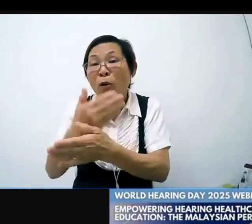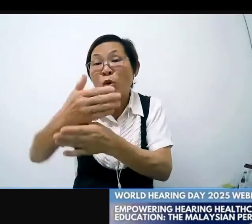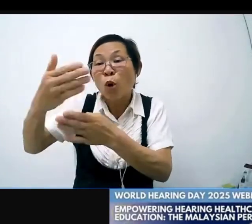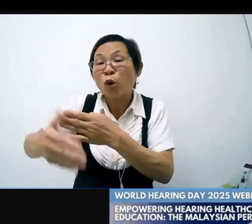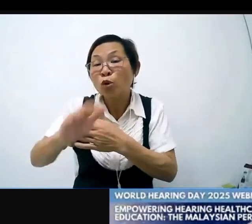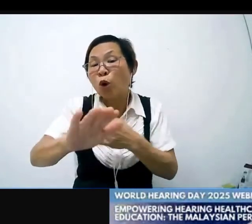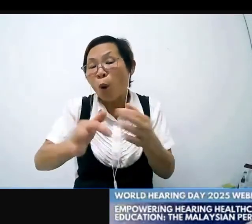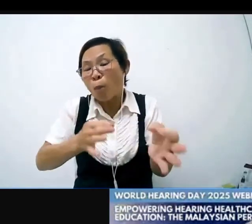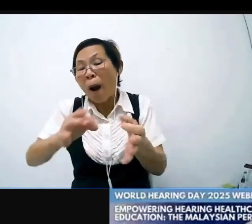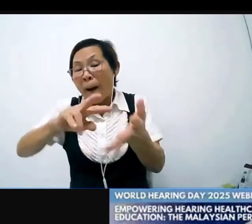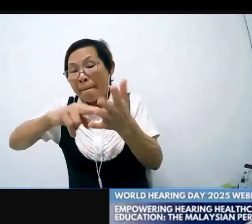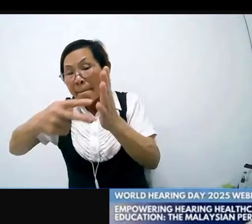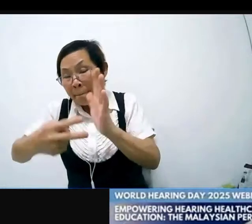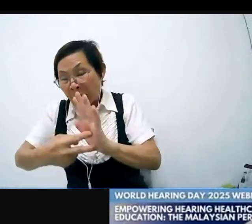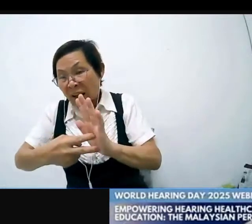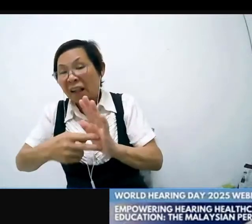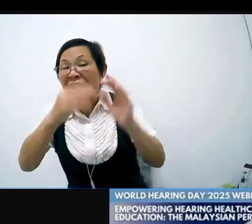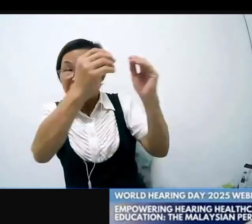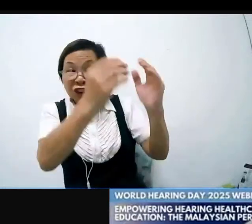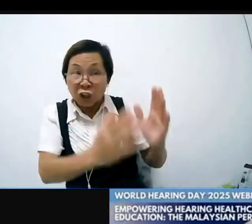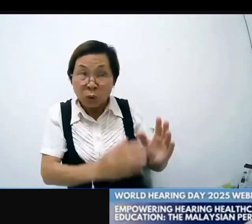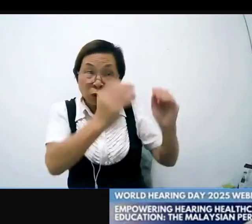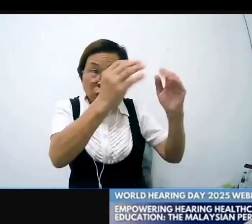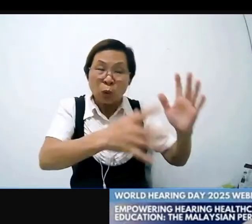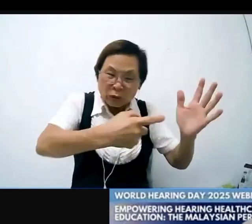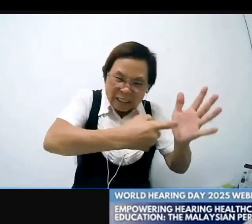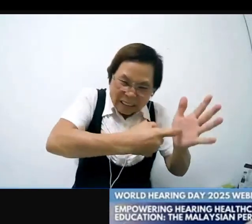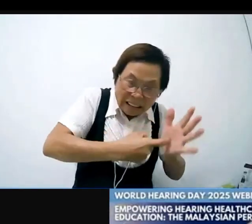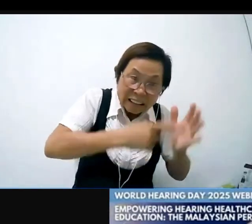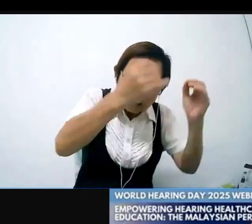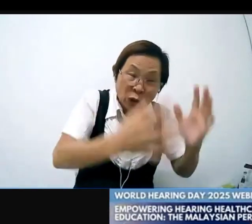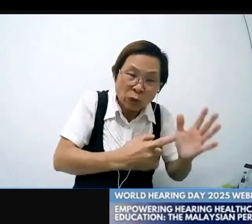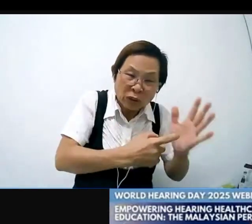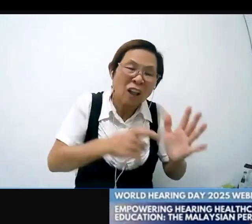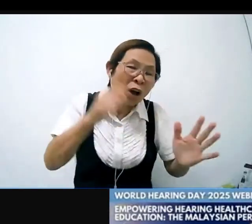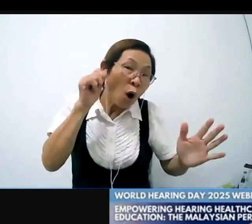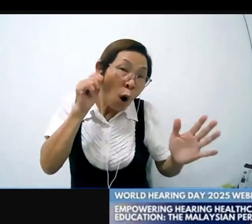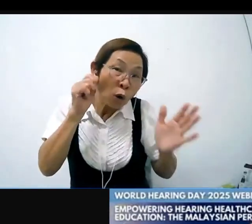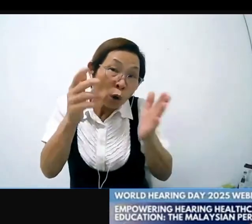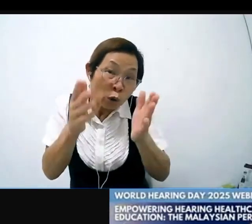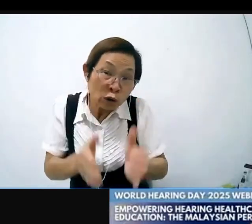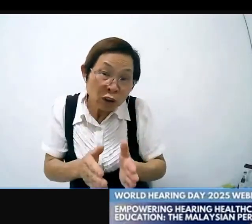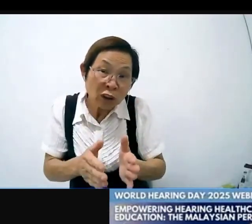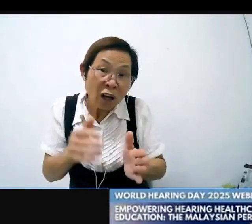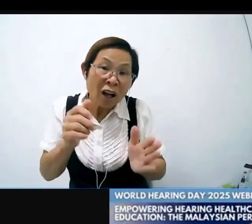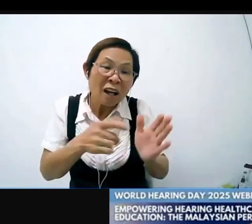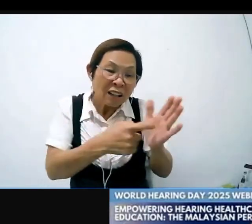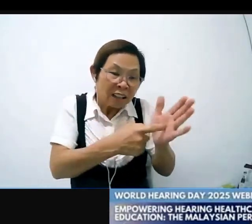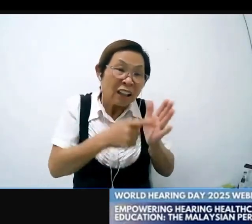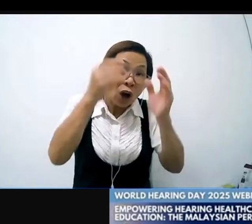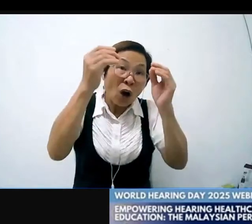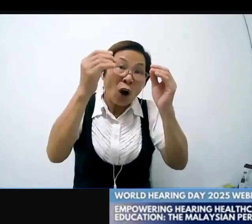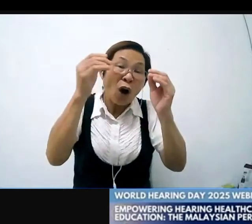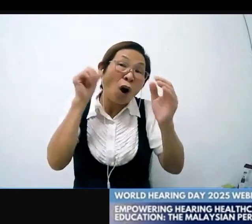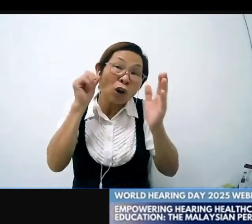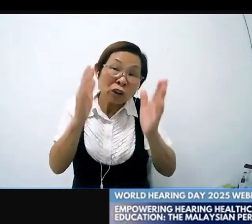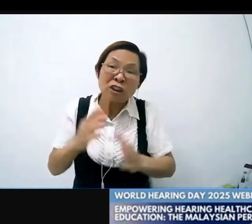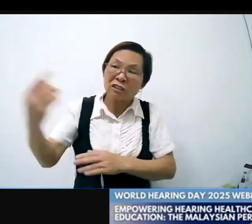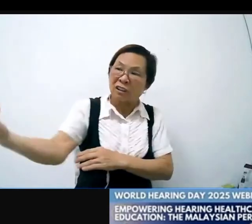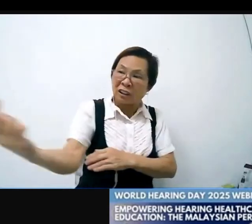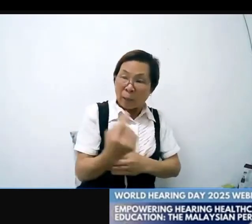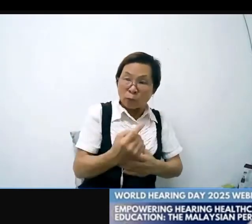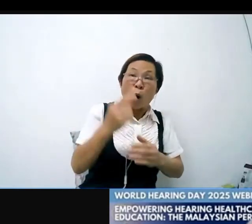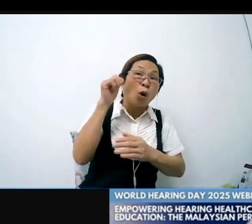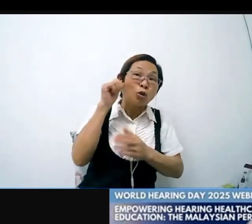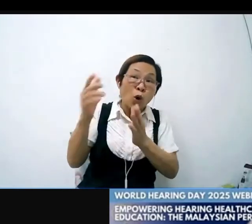explanations. That means the teachers need an audiologists to come to their school